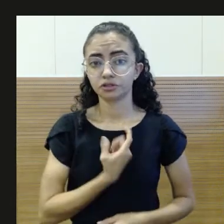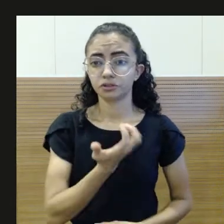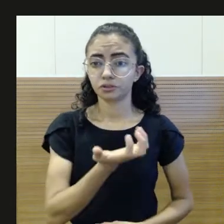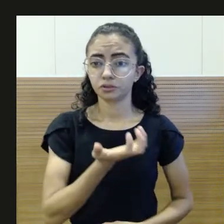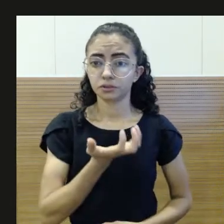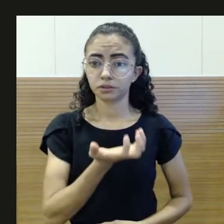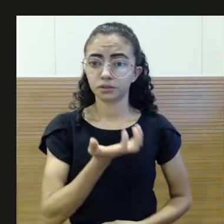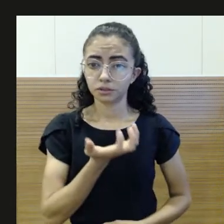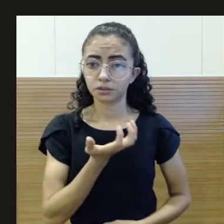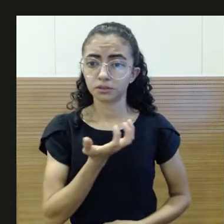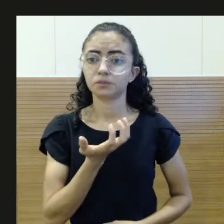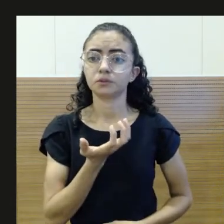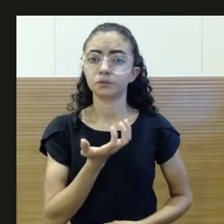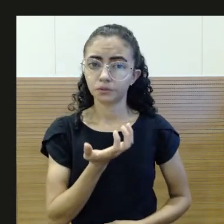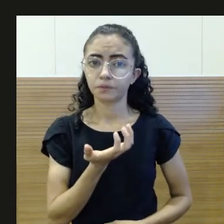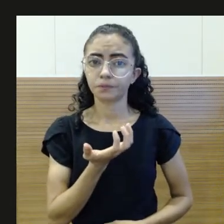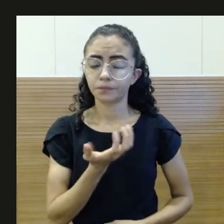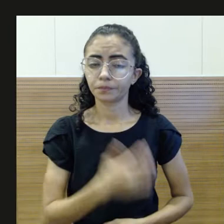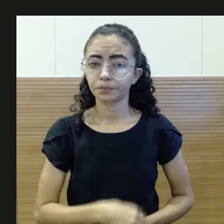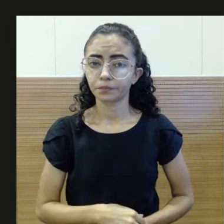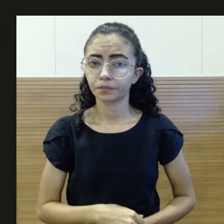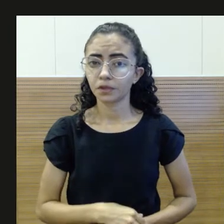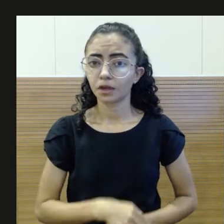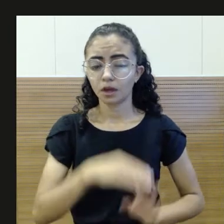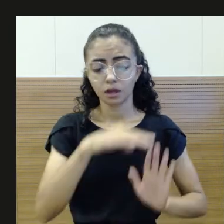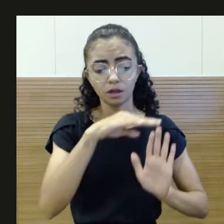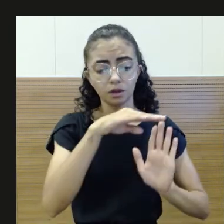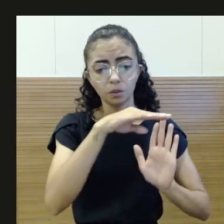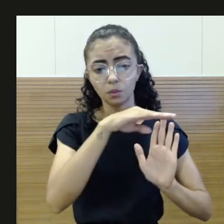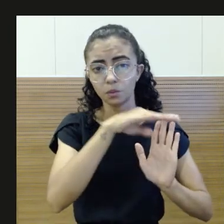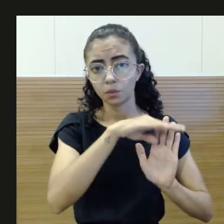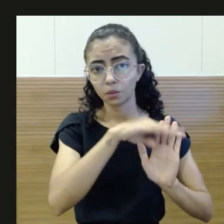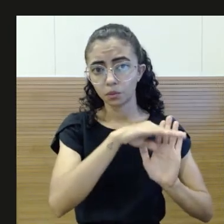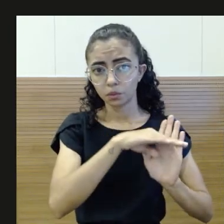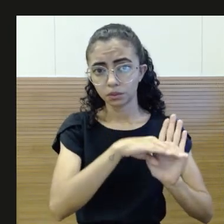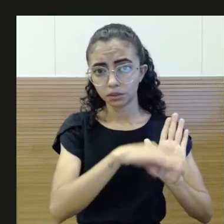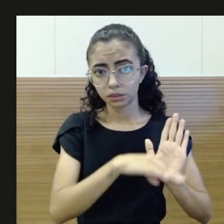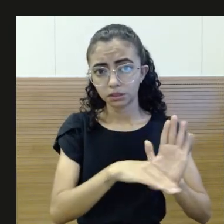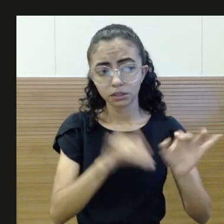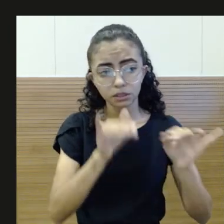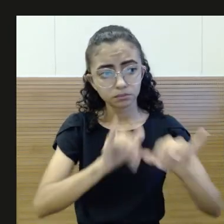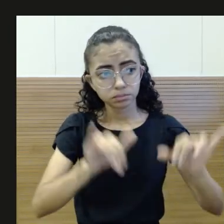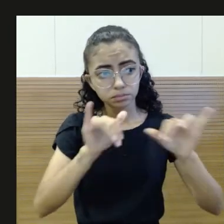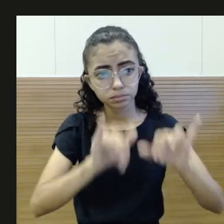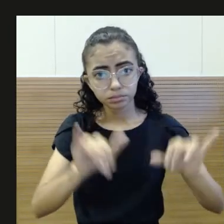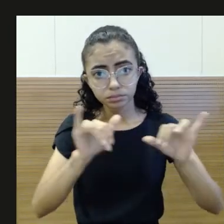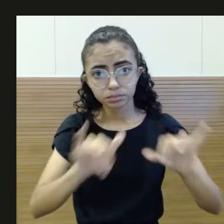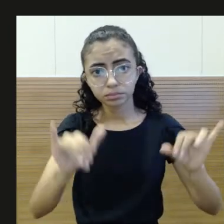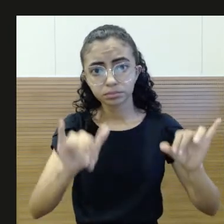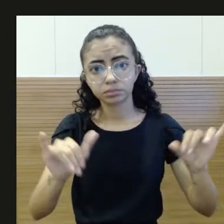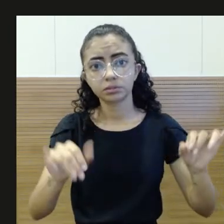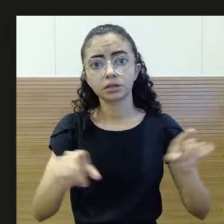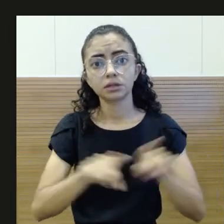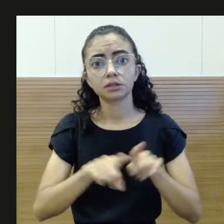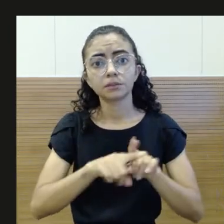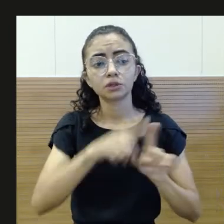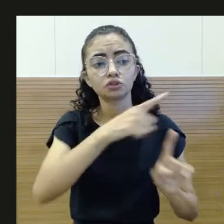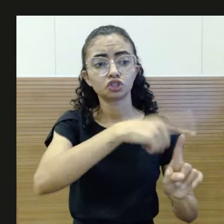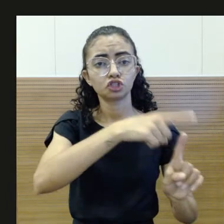each 5 children are overweight, according to data of the Food and Nutritional Surveillance. And we